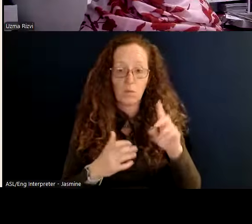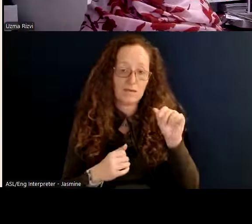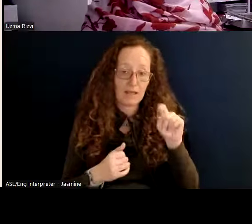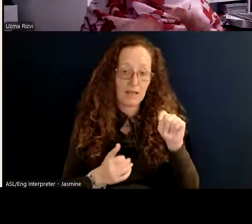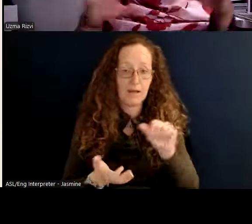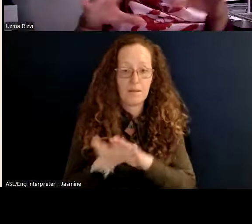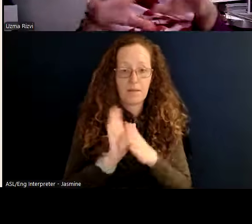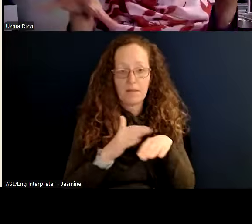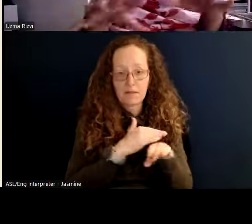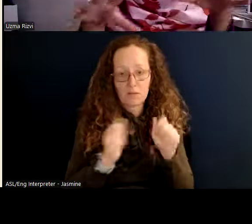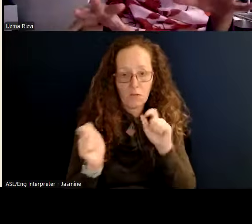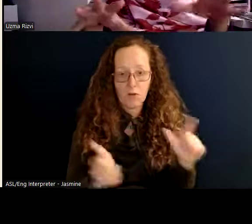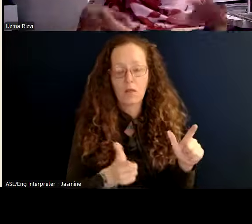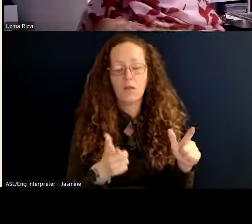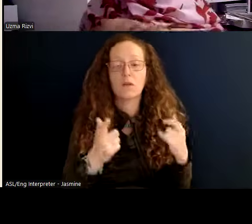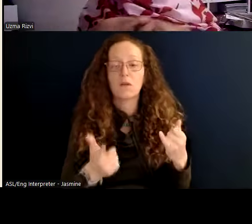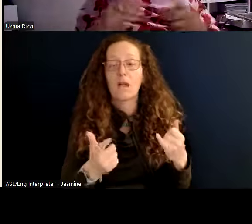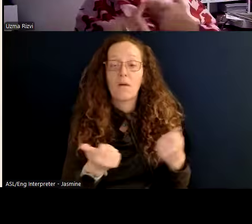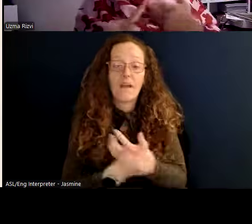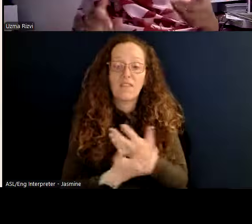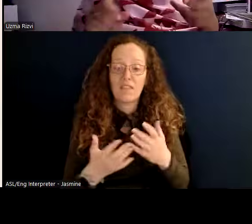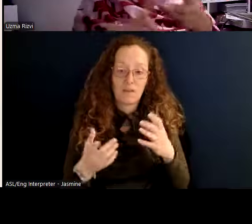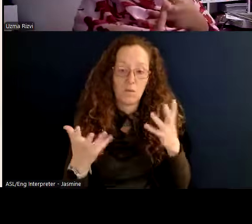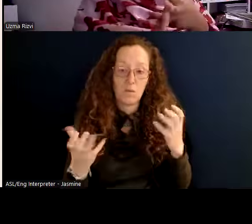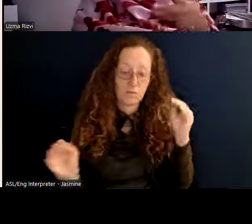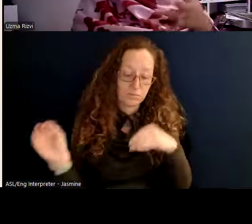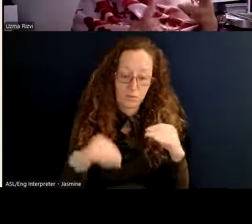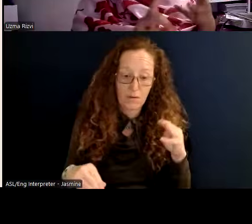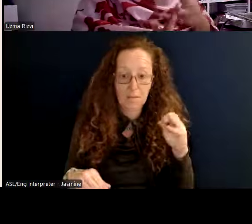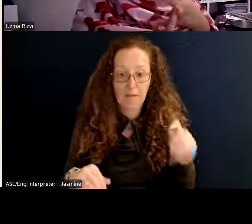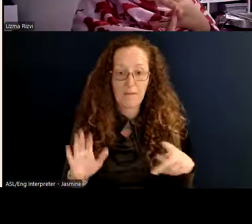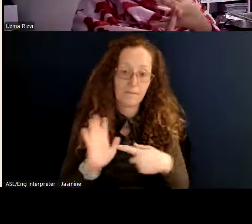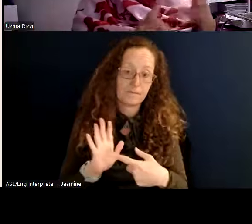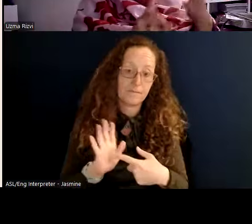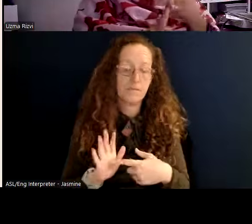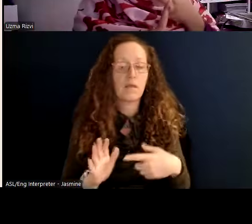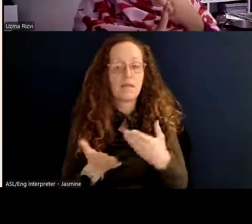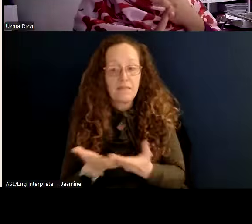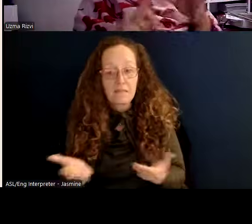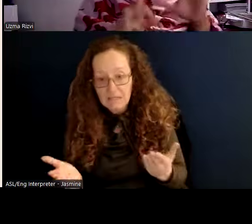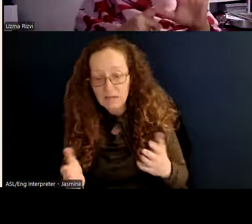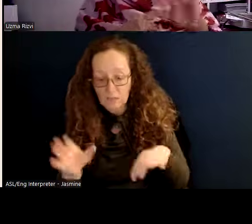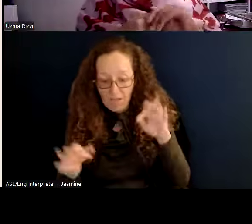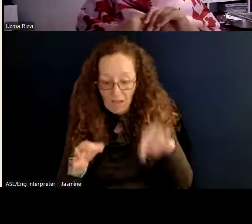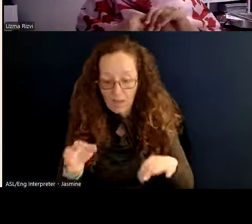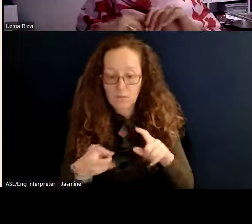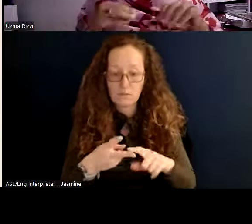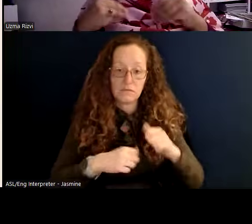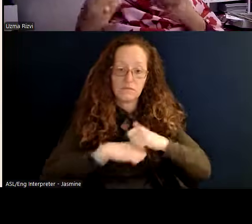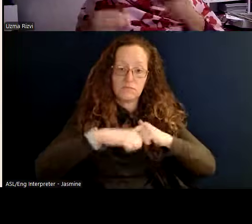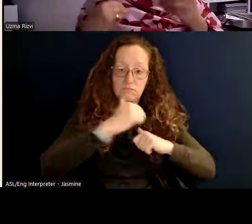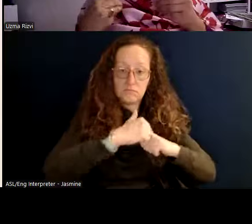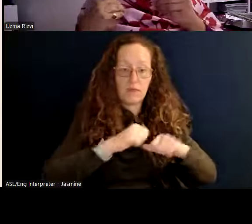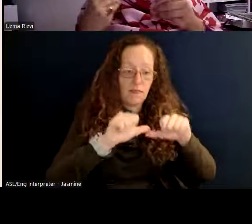into our maps, basically all of this, right? So the artifacts, the infrastructure, the architecture, the urban design, they're all part of a map